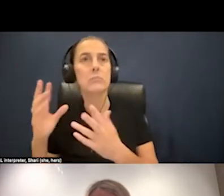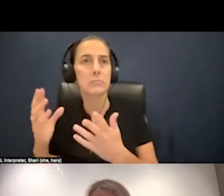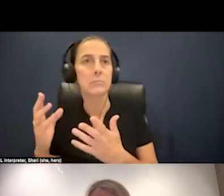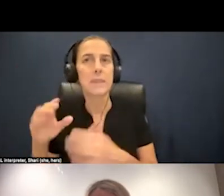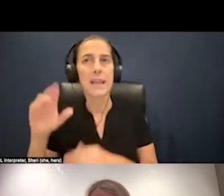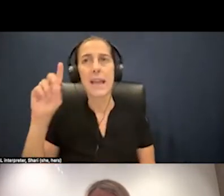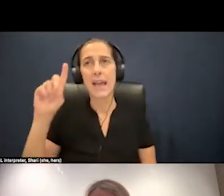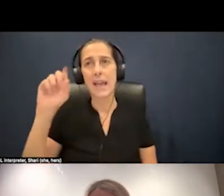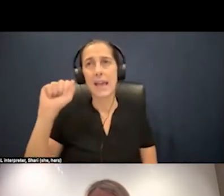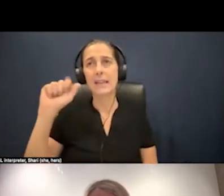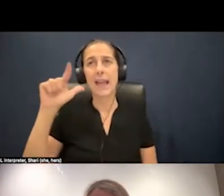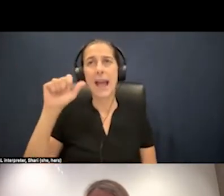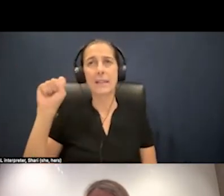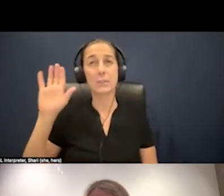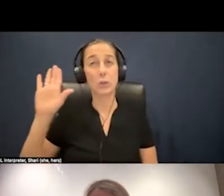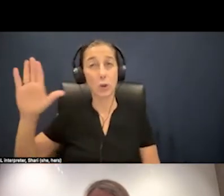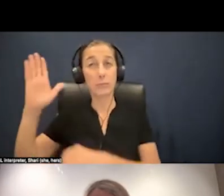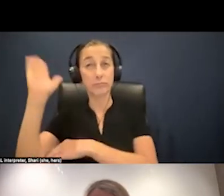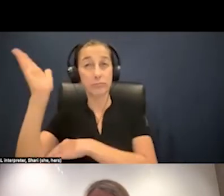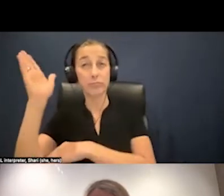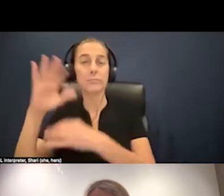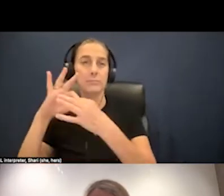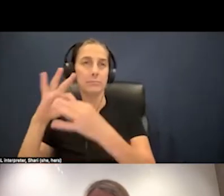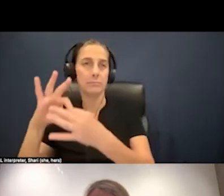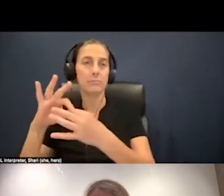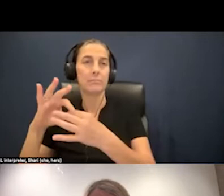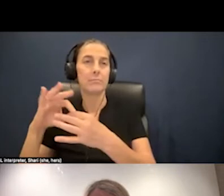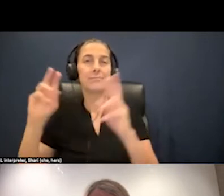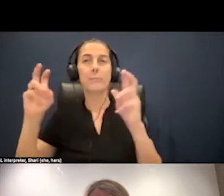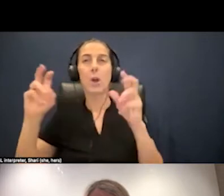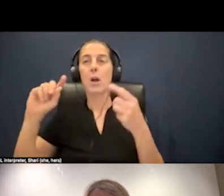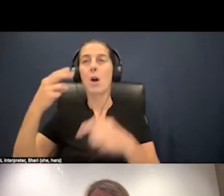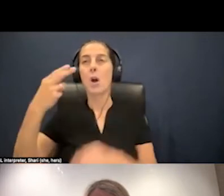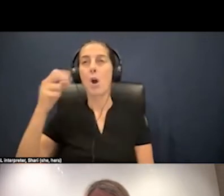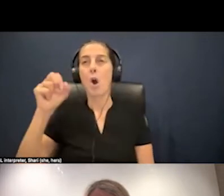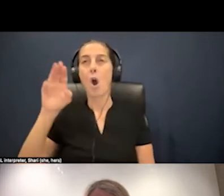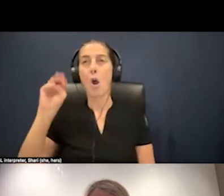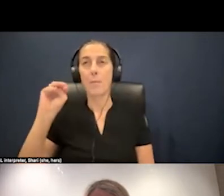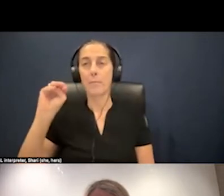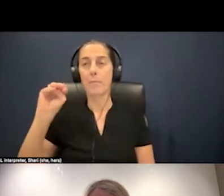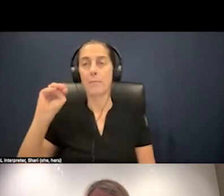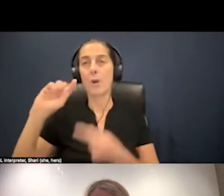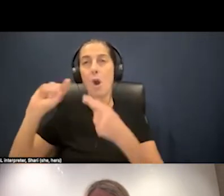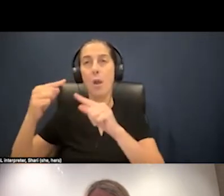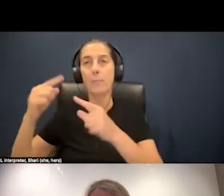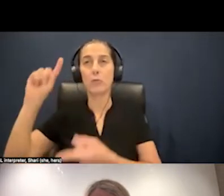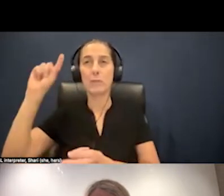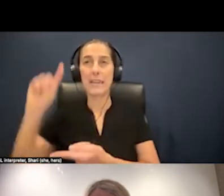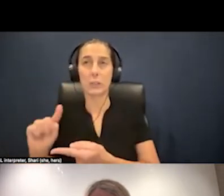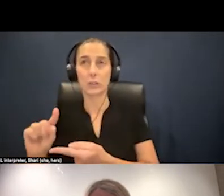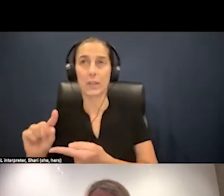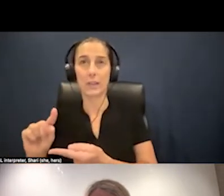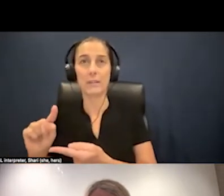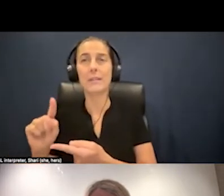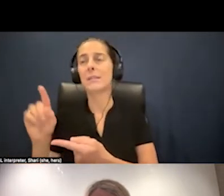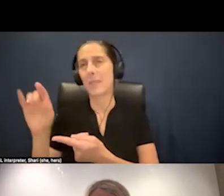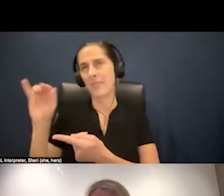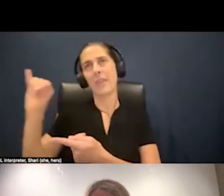does it take for you to be able to be in that space with that clinician, again, either via telehealth or otherwise,